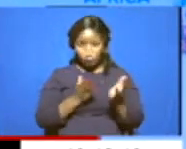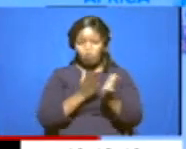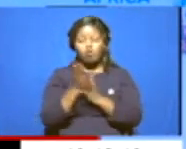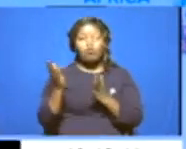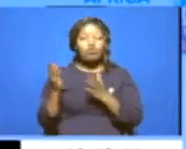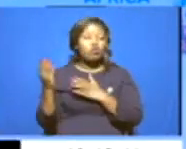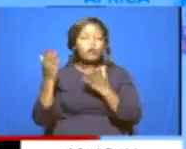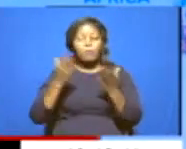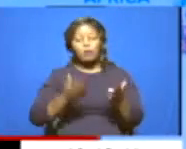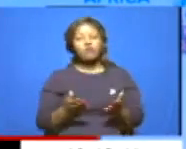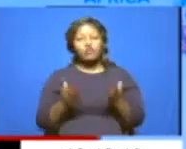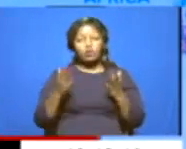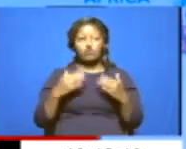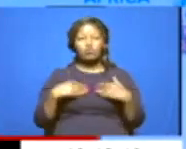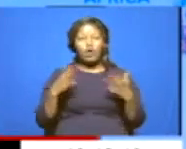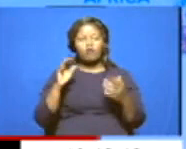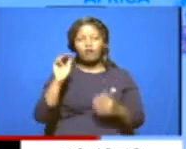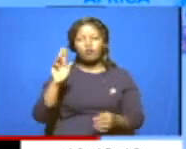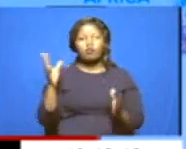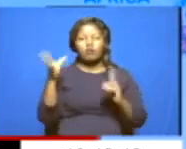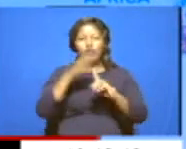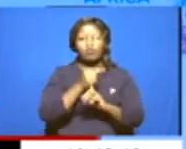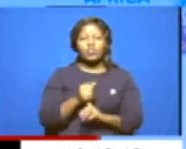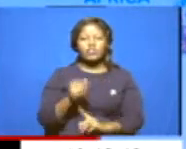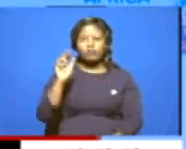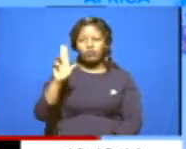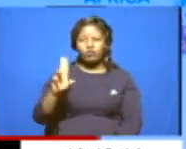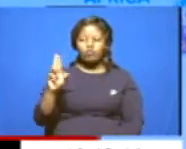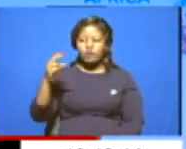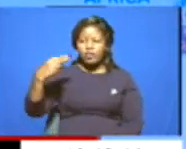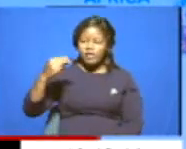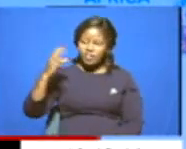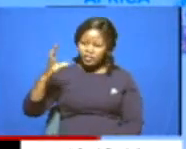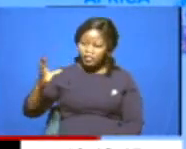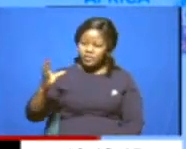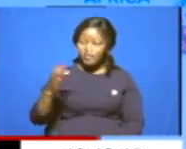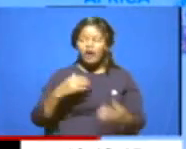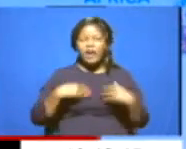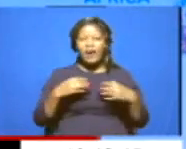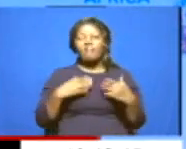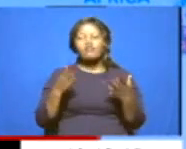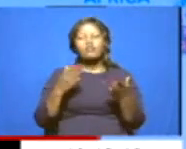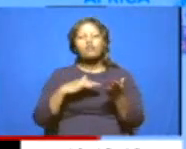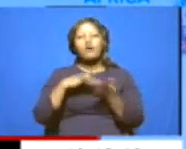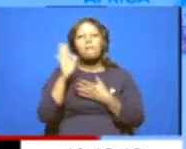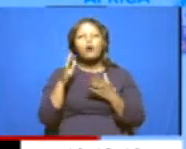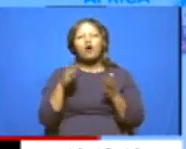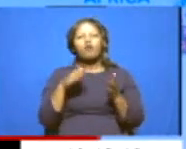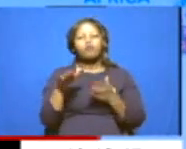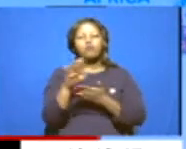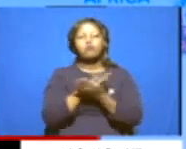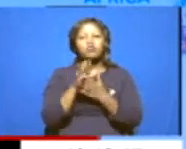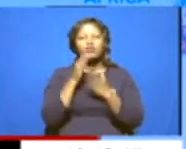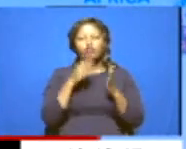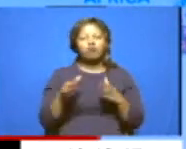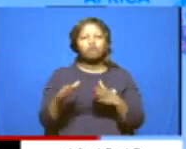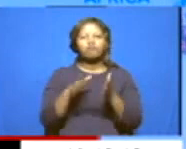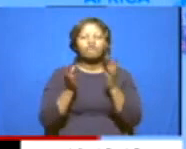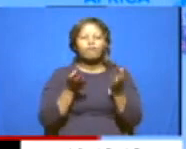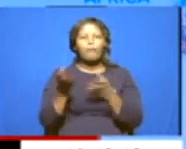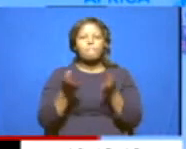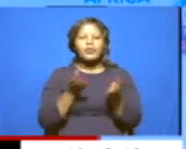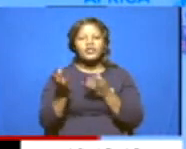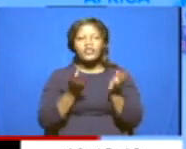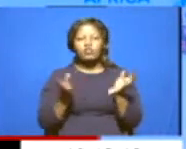provision of universal health coverage while providing avenues for business collaborations.